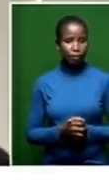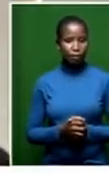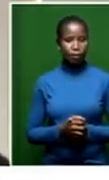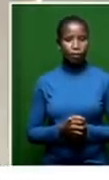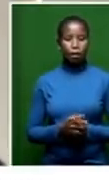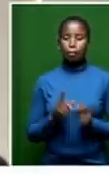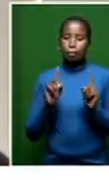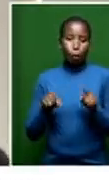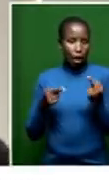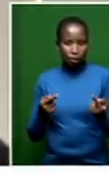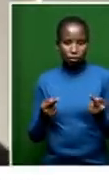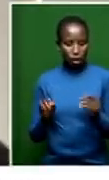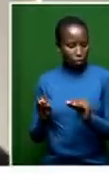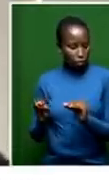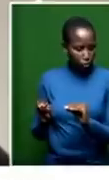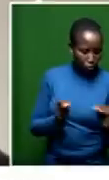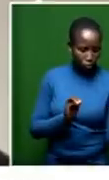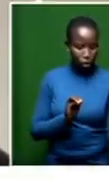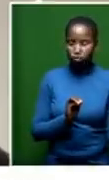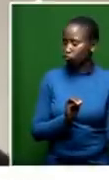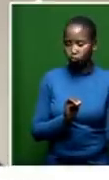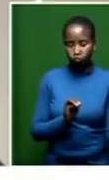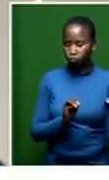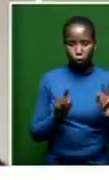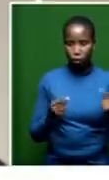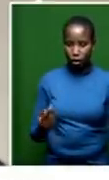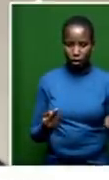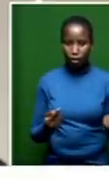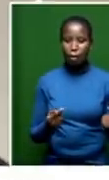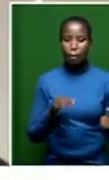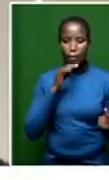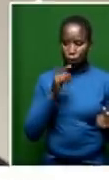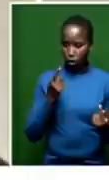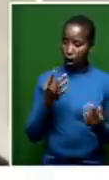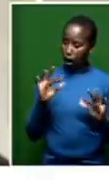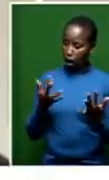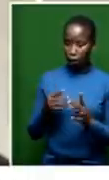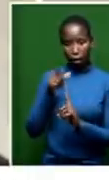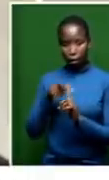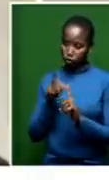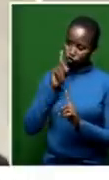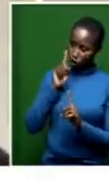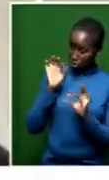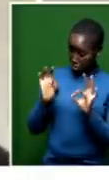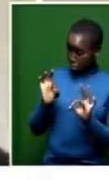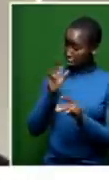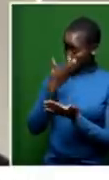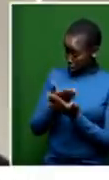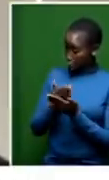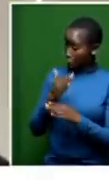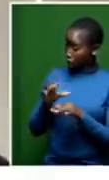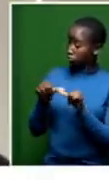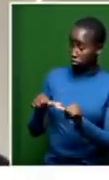delays that is going to make us stop doing this and testing this fitness to hold office. And this is a new process. We're